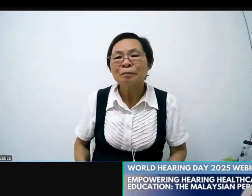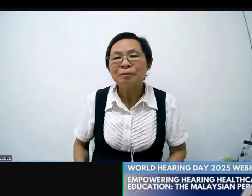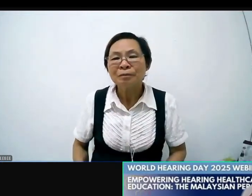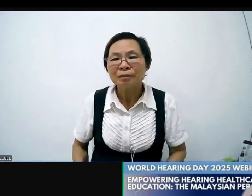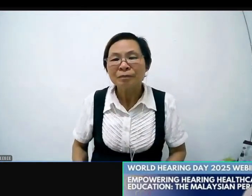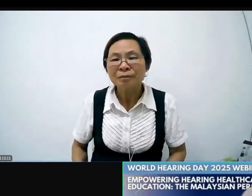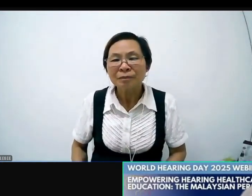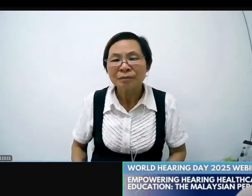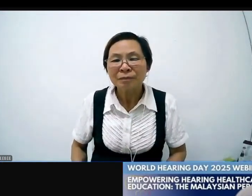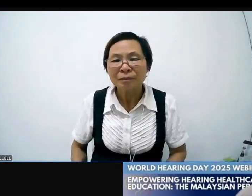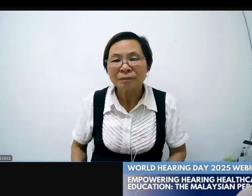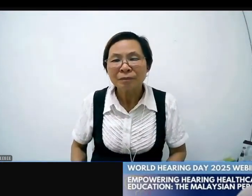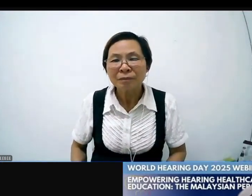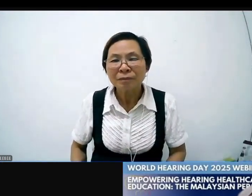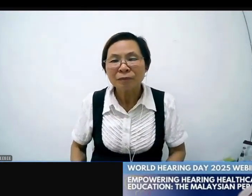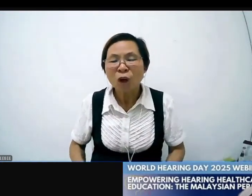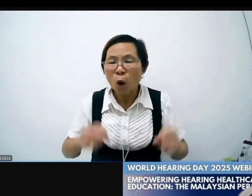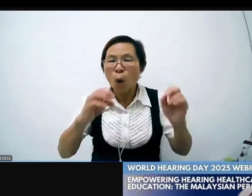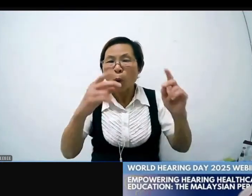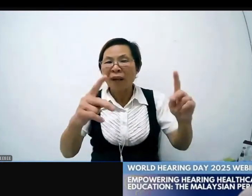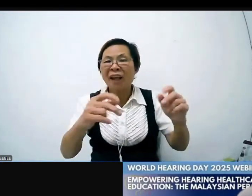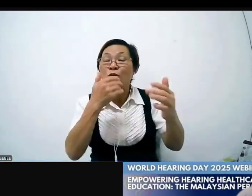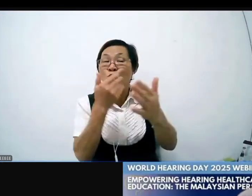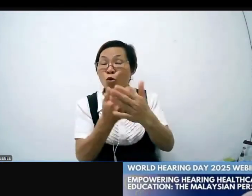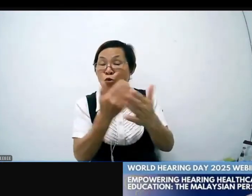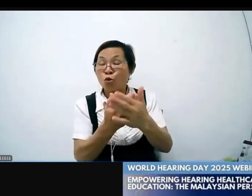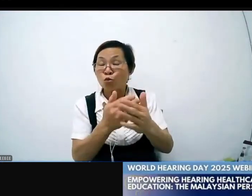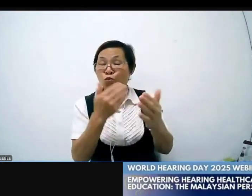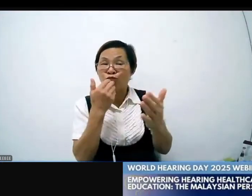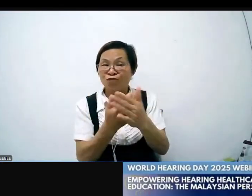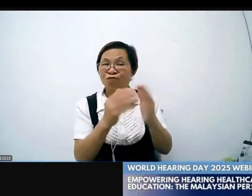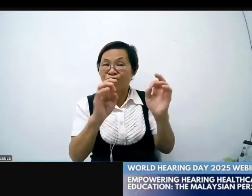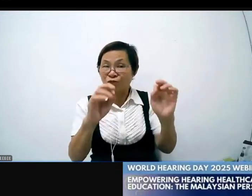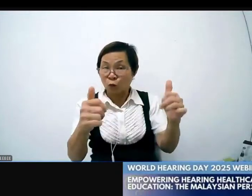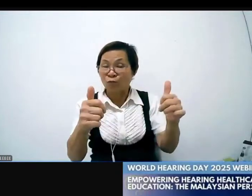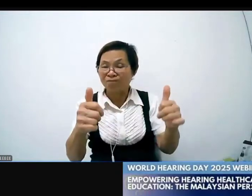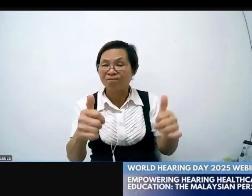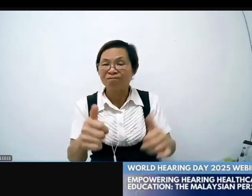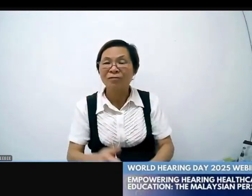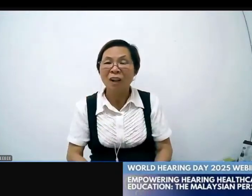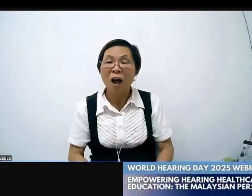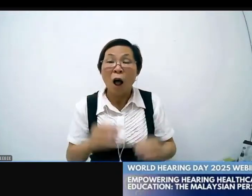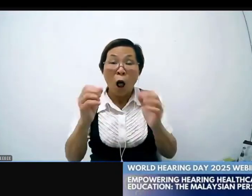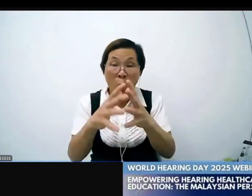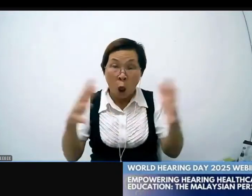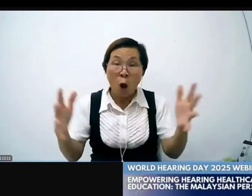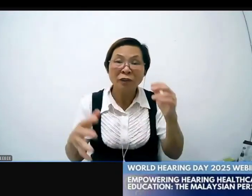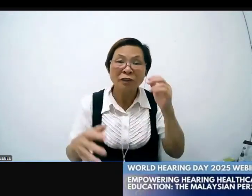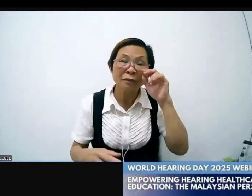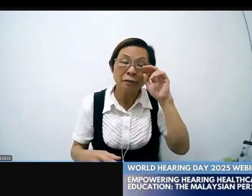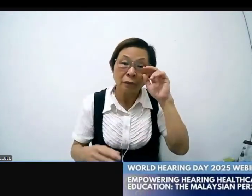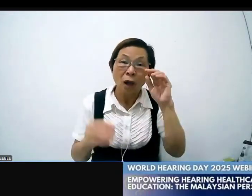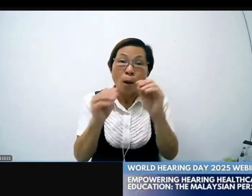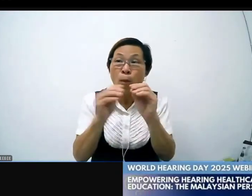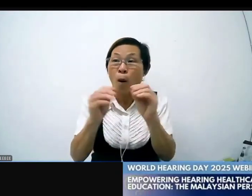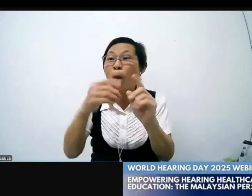Okay. Okay, good. That means a lot of the more to like a positive effect, right? Positive